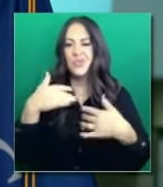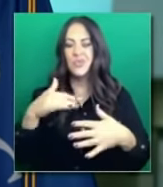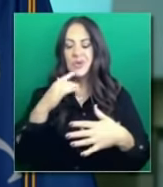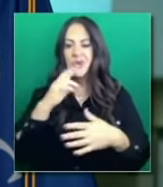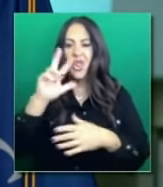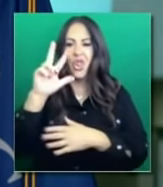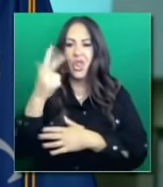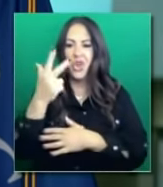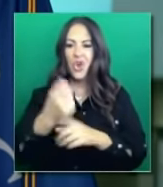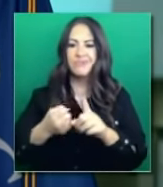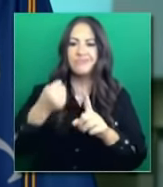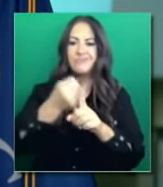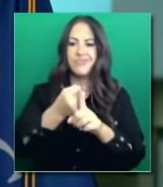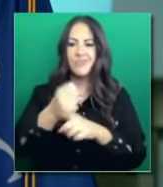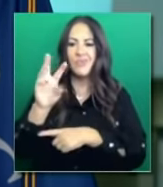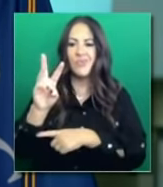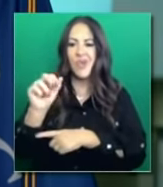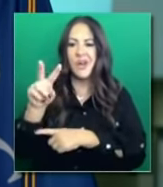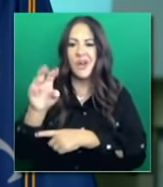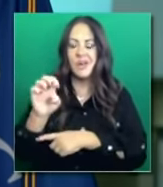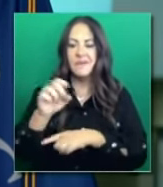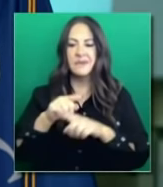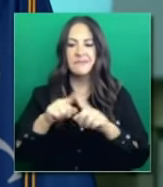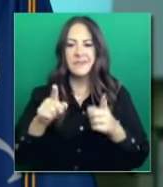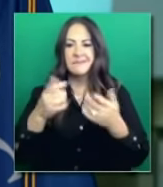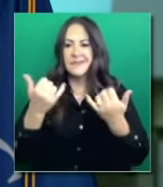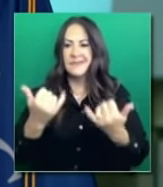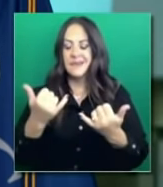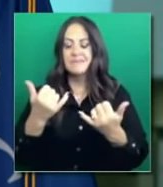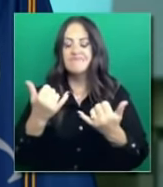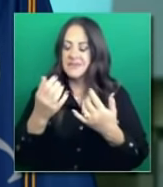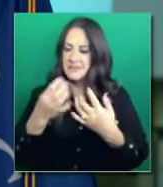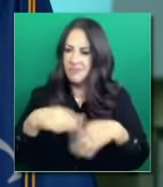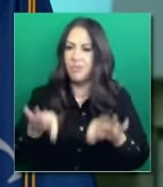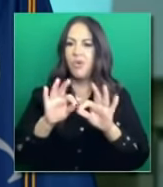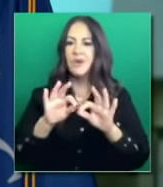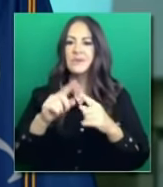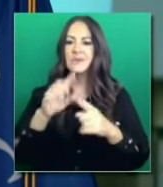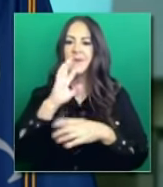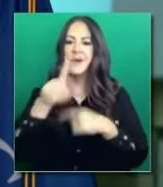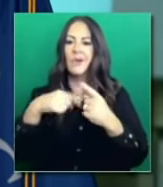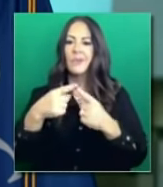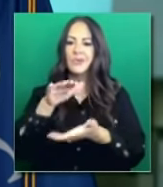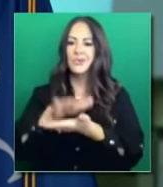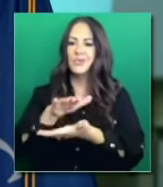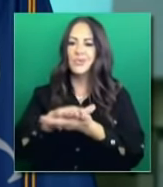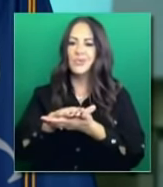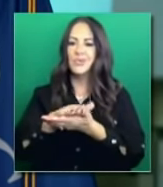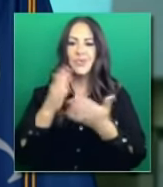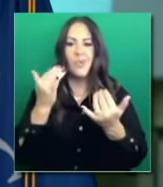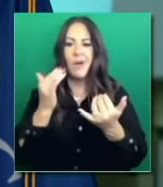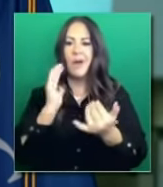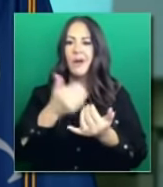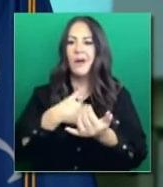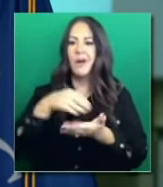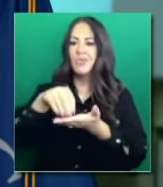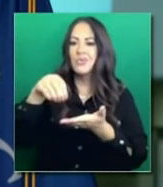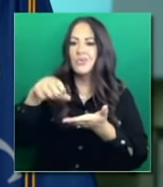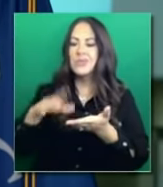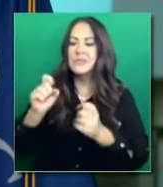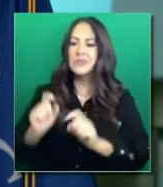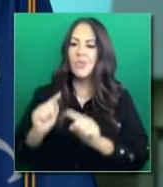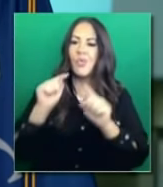never too soon, by definition, to talk about getting our students back into the classroom in particular. And I'm going to talk more